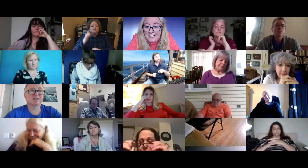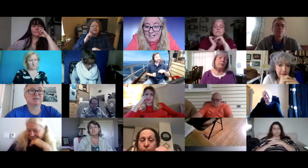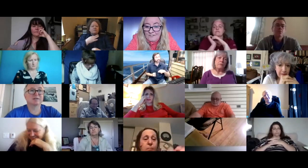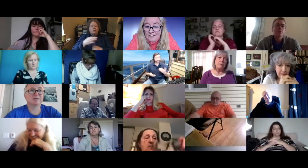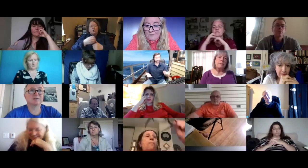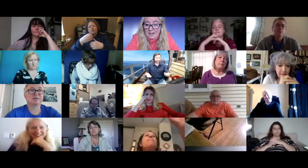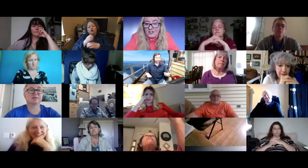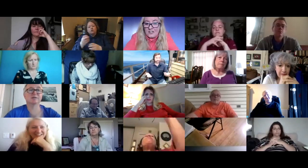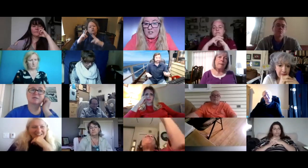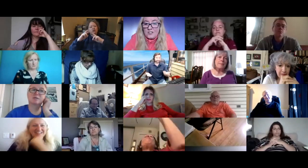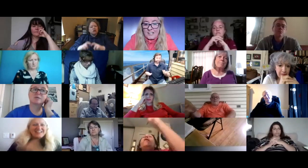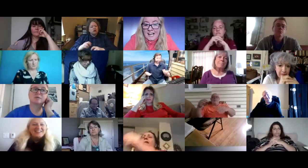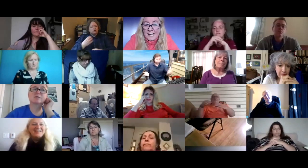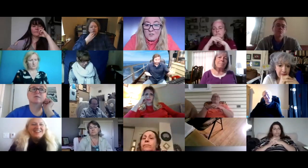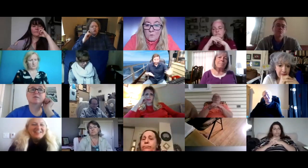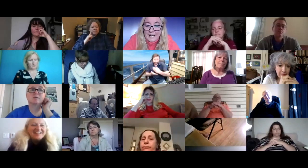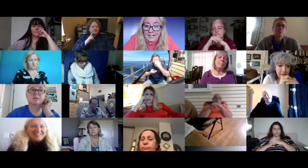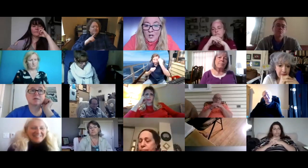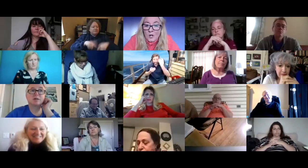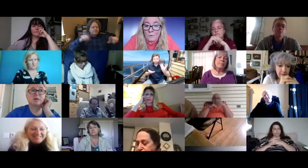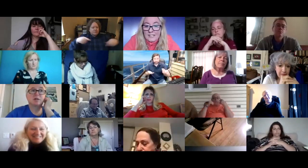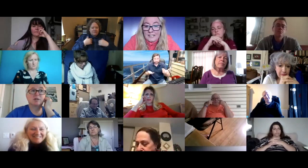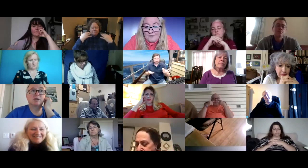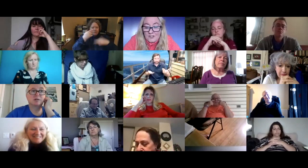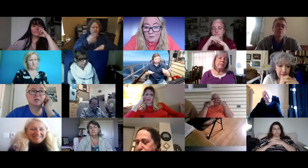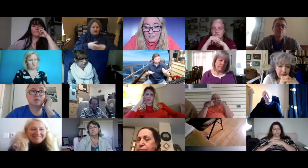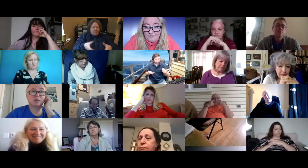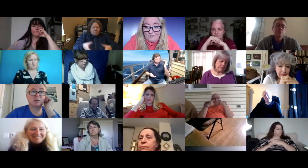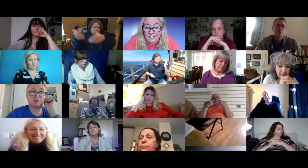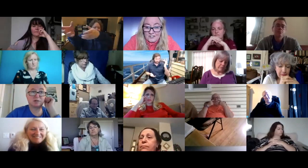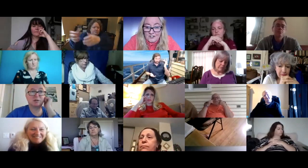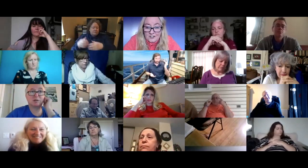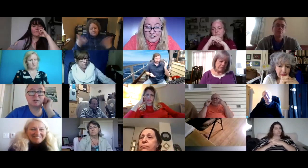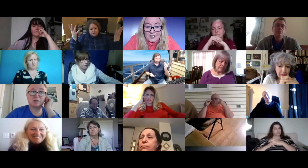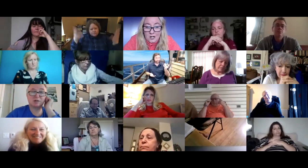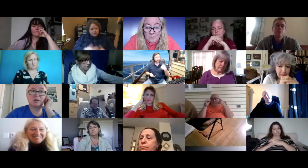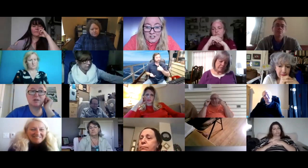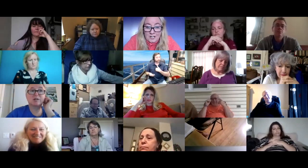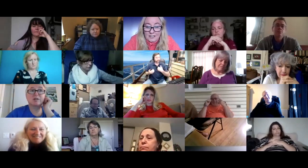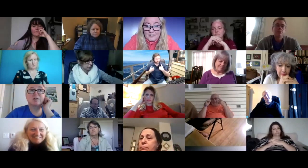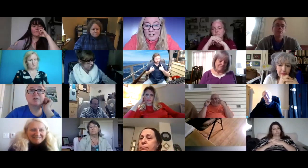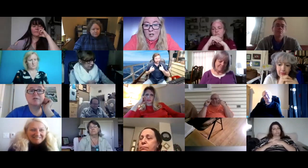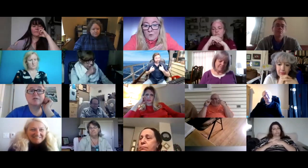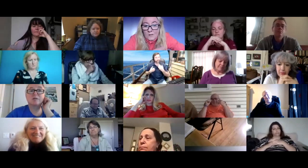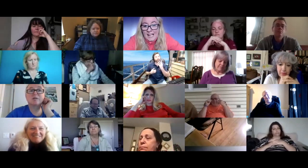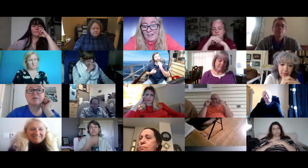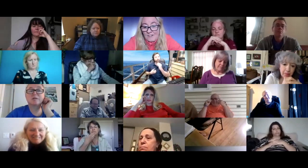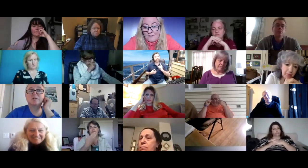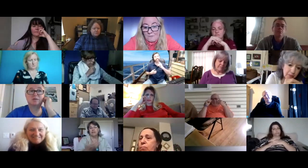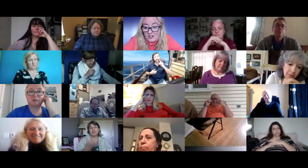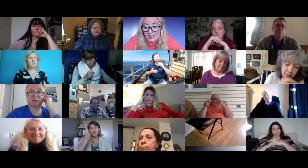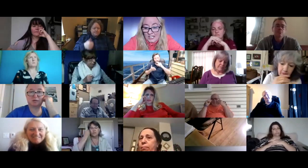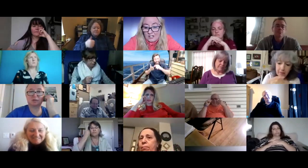this kind of information so that as and when we have Jewish deaf researchers coming to Ireland, we